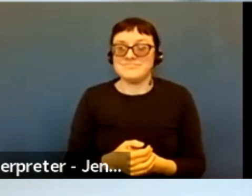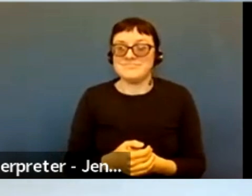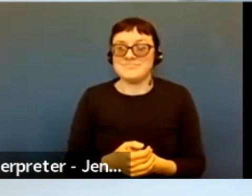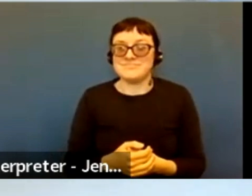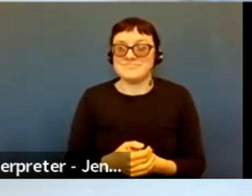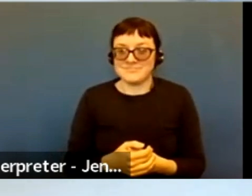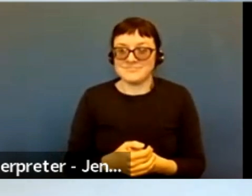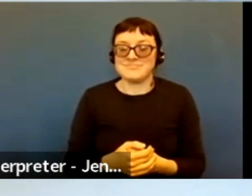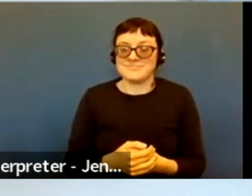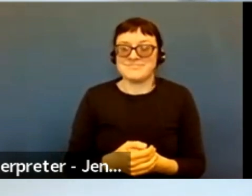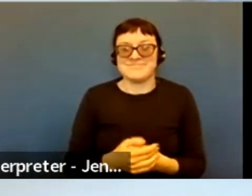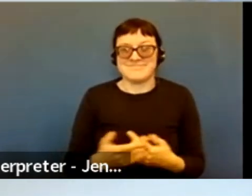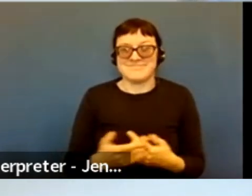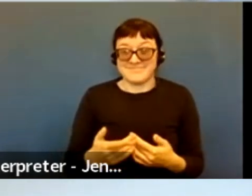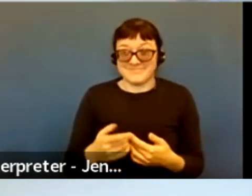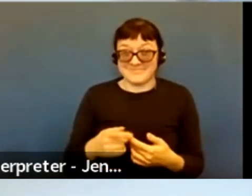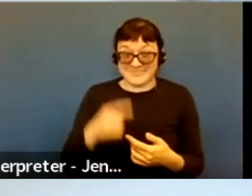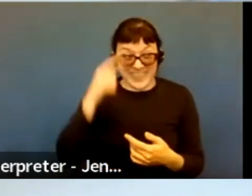You know,